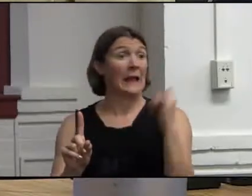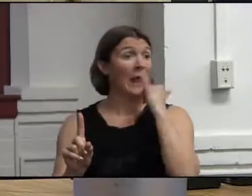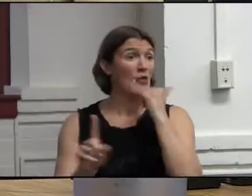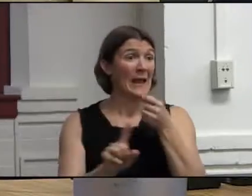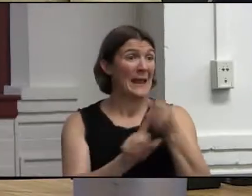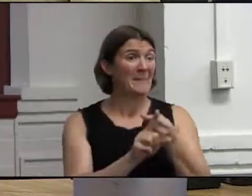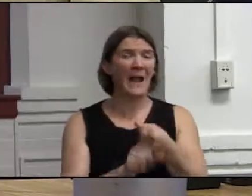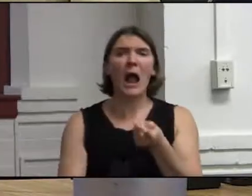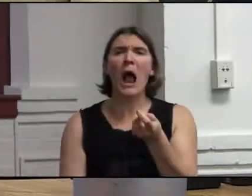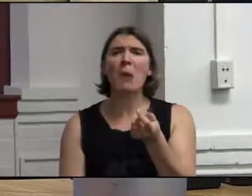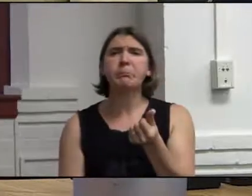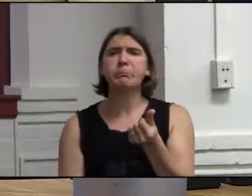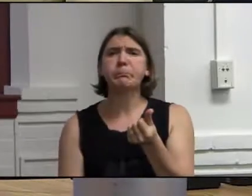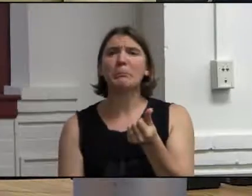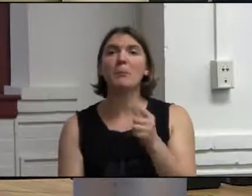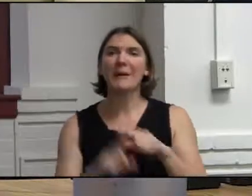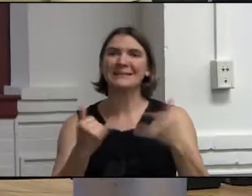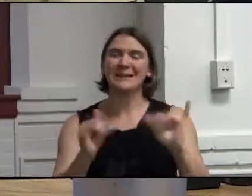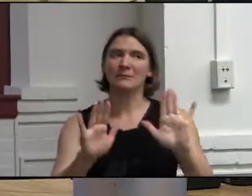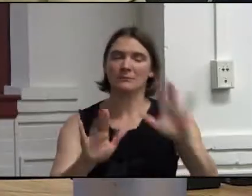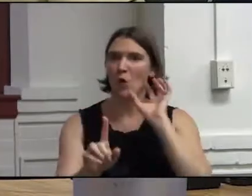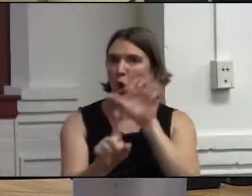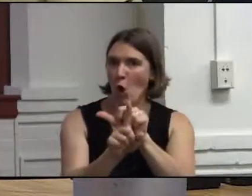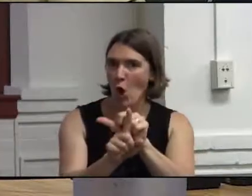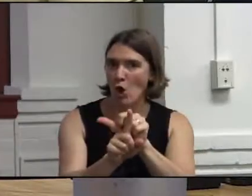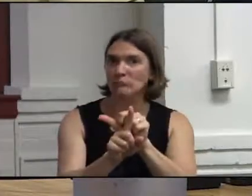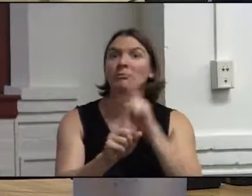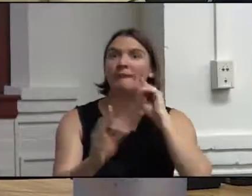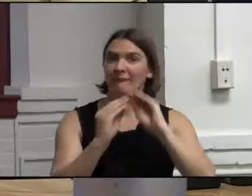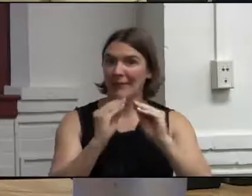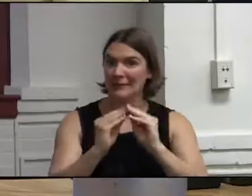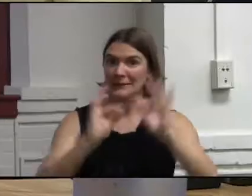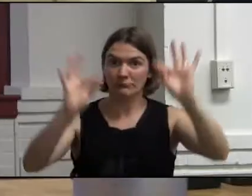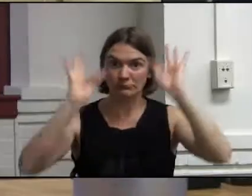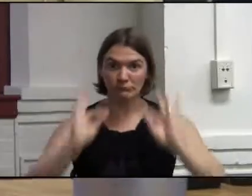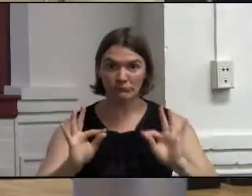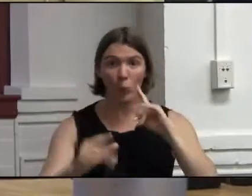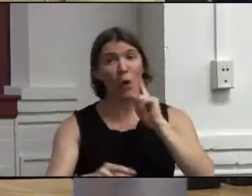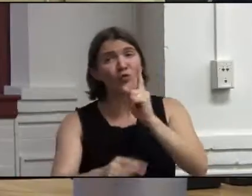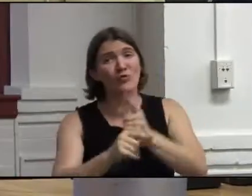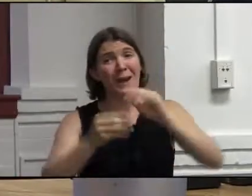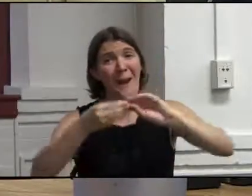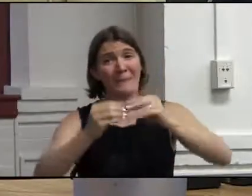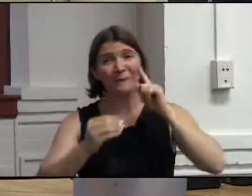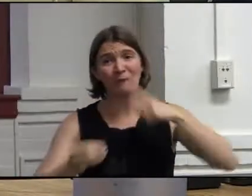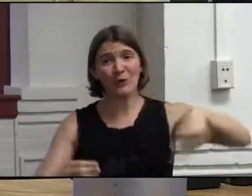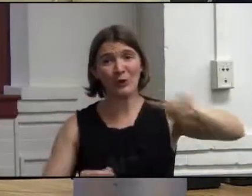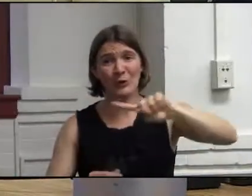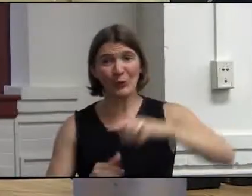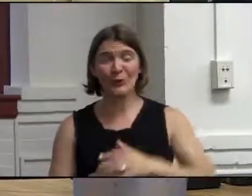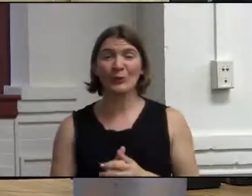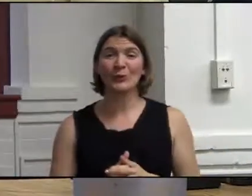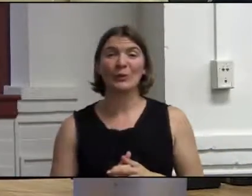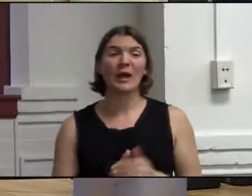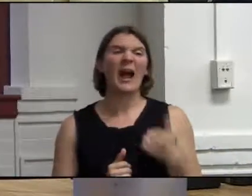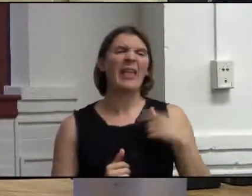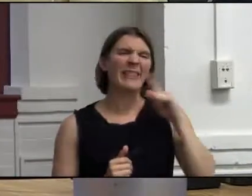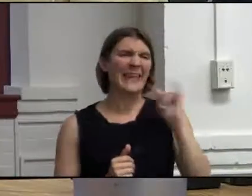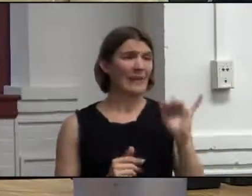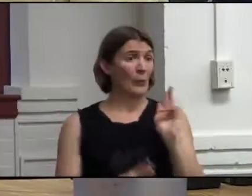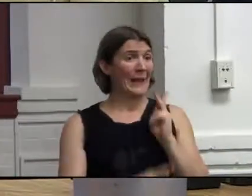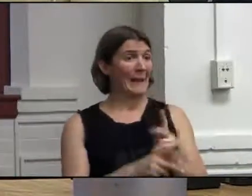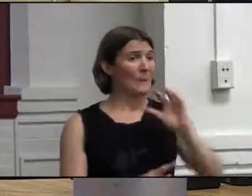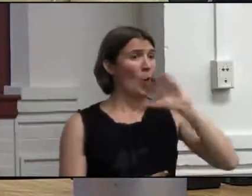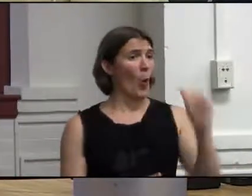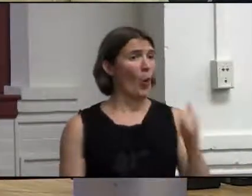error would have been very small, but it was still incorrect information. We thought we needed to make it right. The impact would have been something on the order of